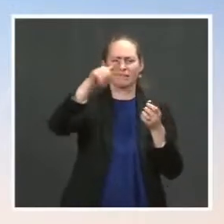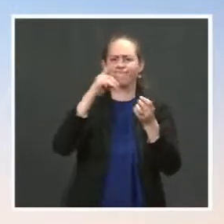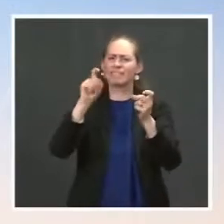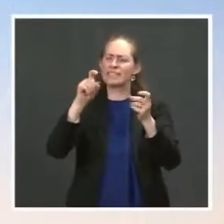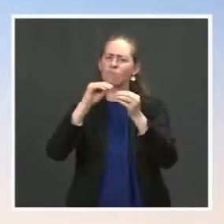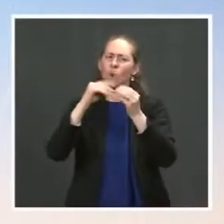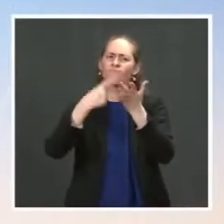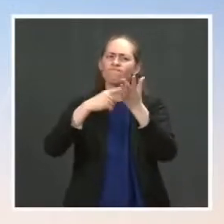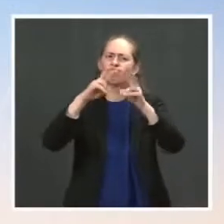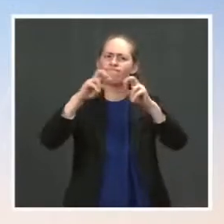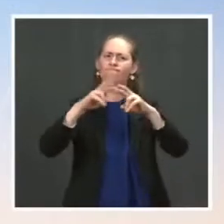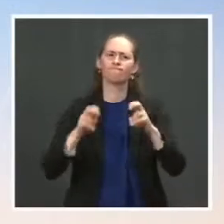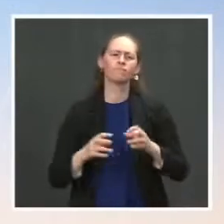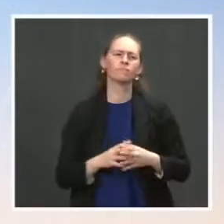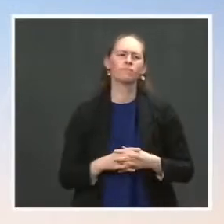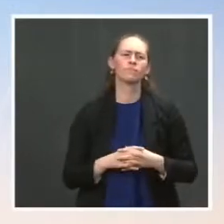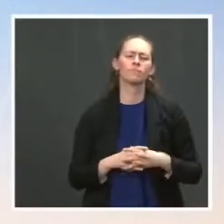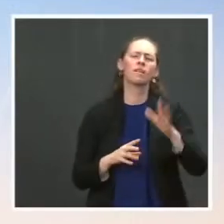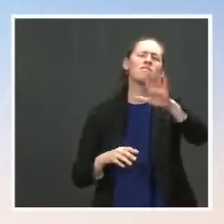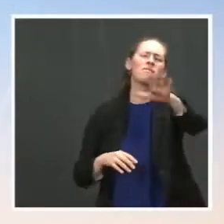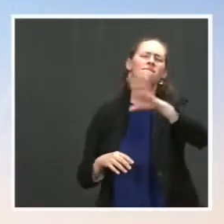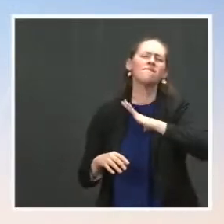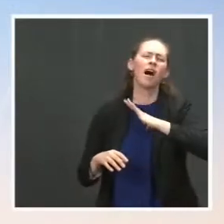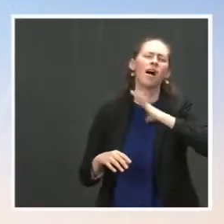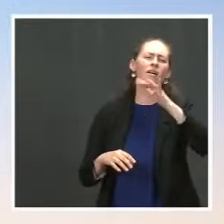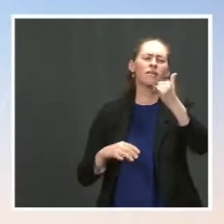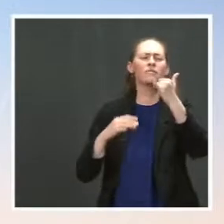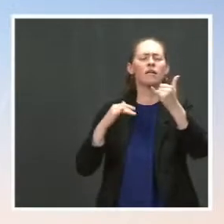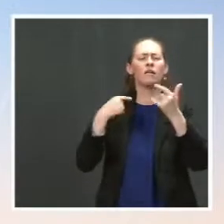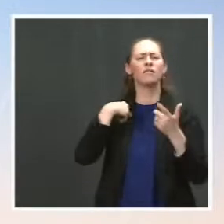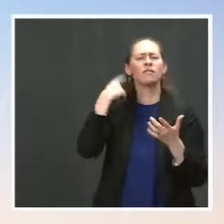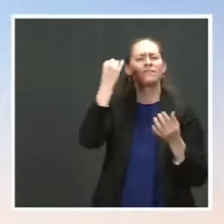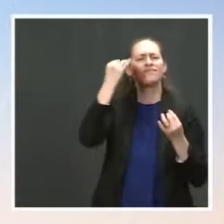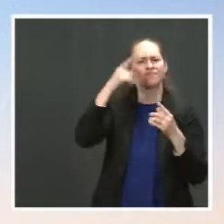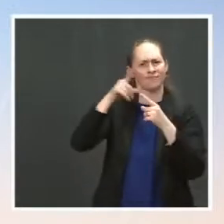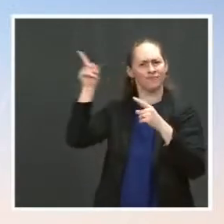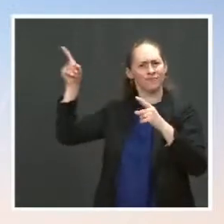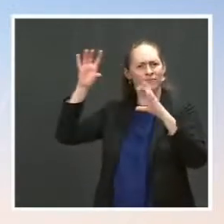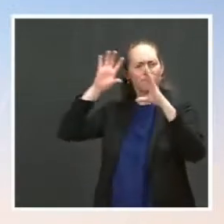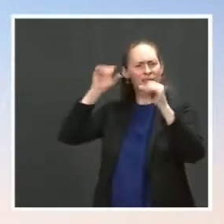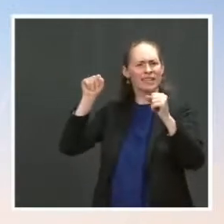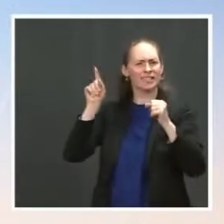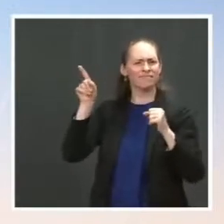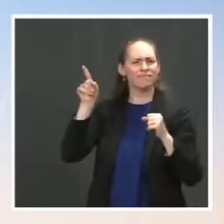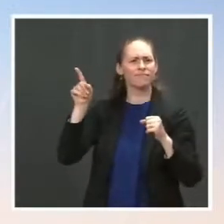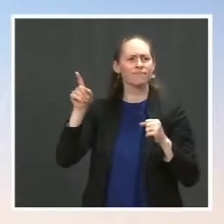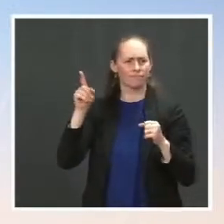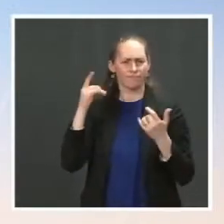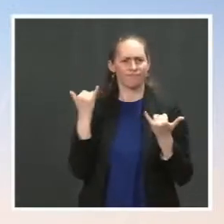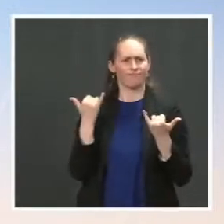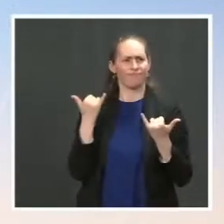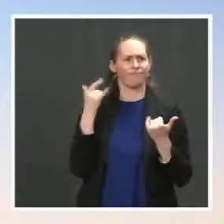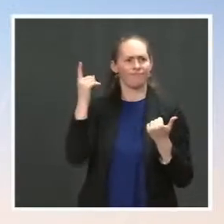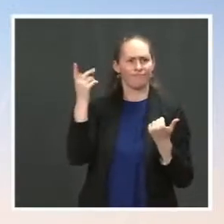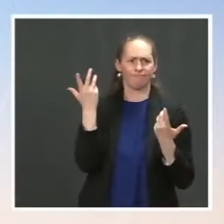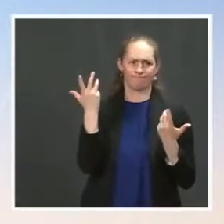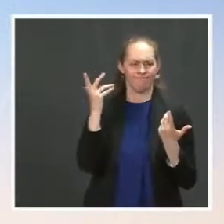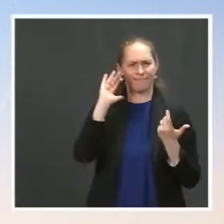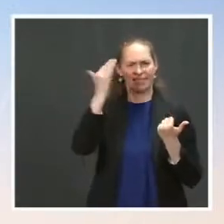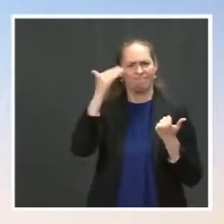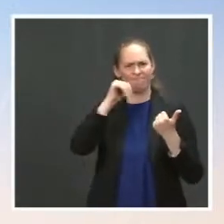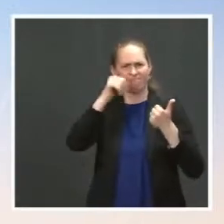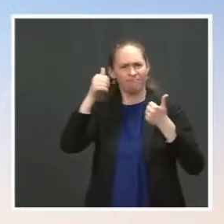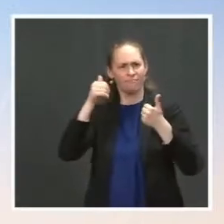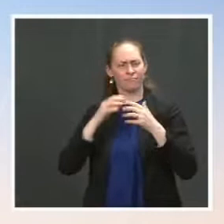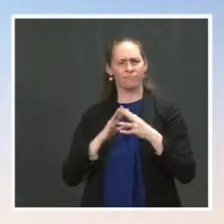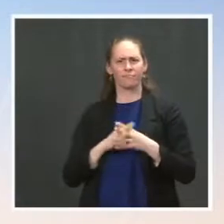you what happened earlier in the week when the president of El Salvador did not welcome and did not want to meet with Mr. Zuniga. What do you make of that, and how can you work